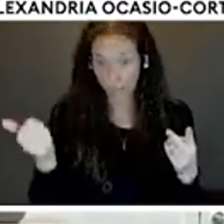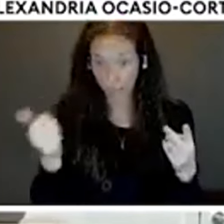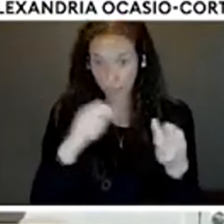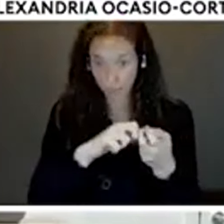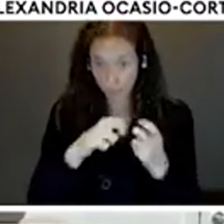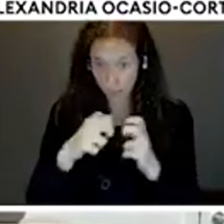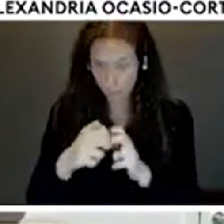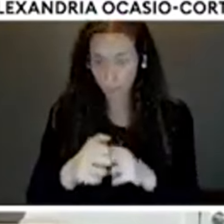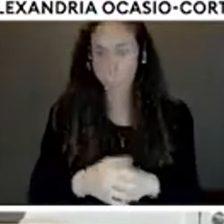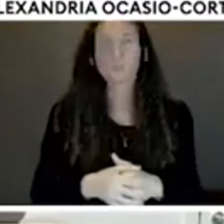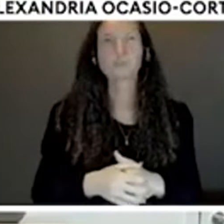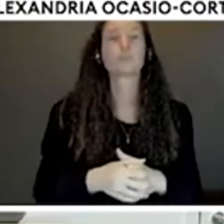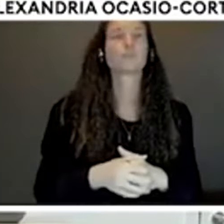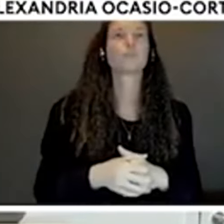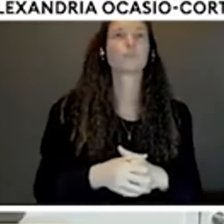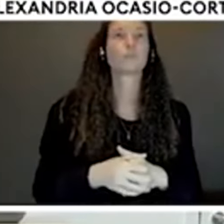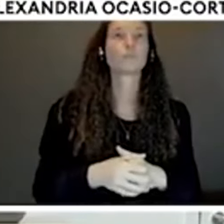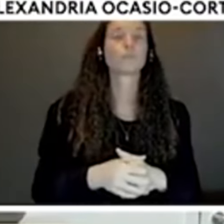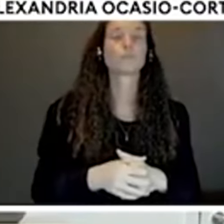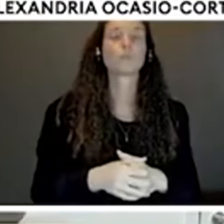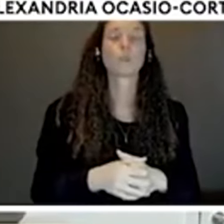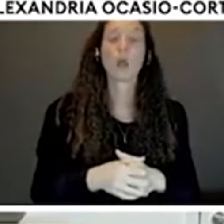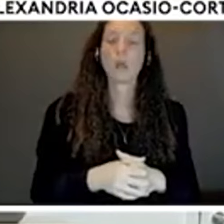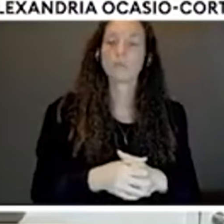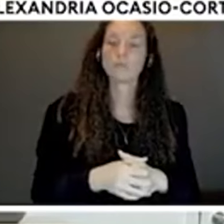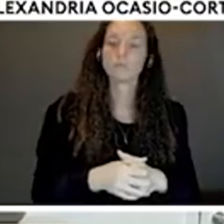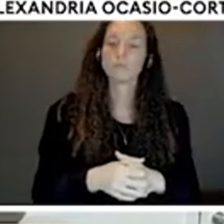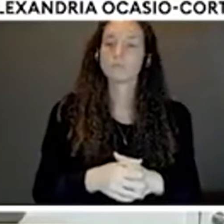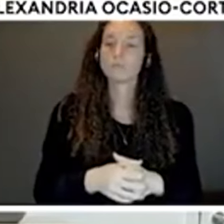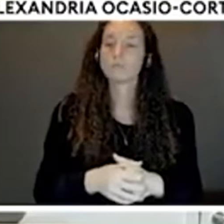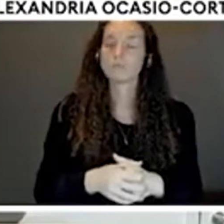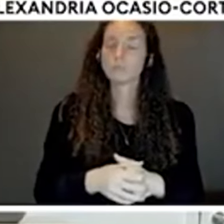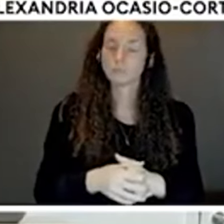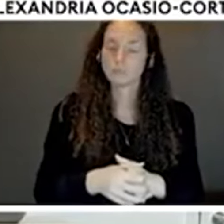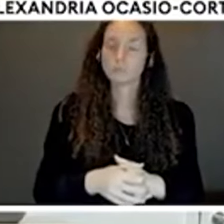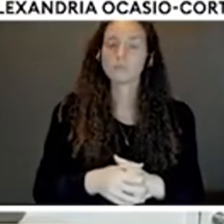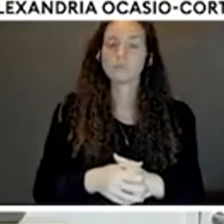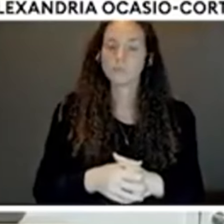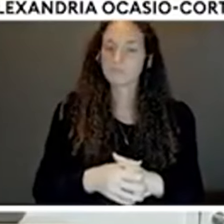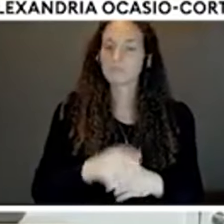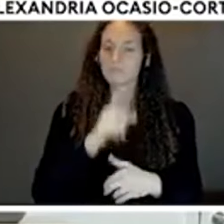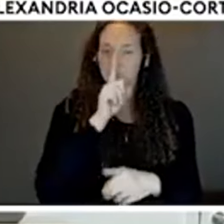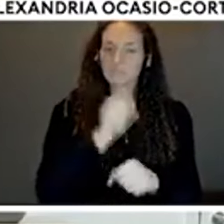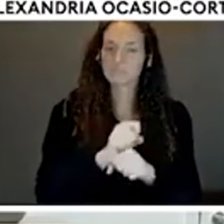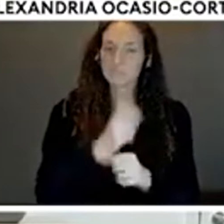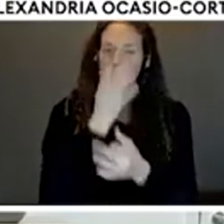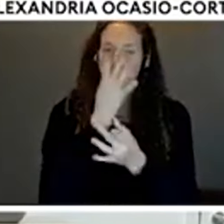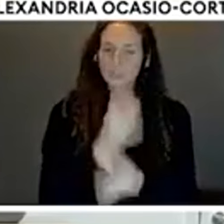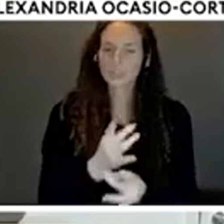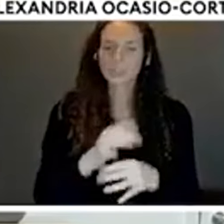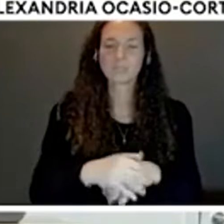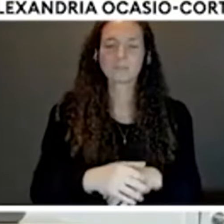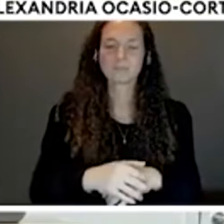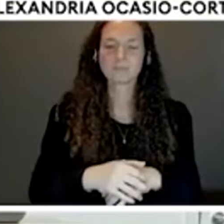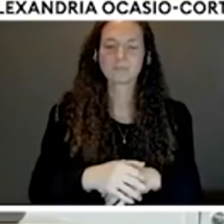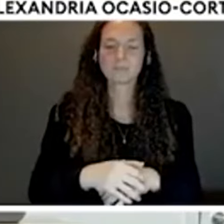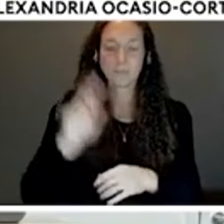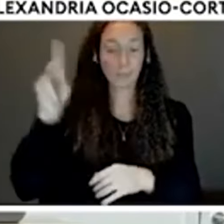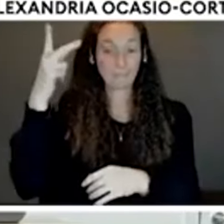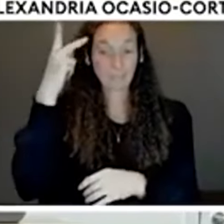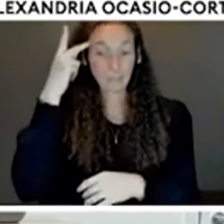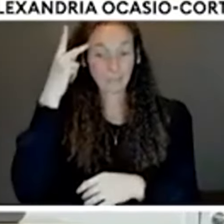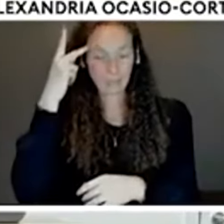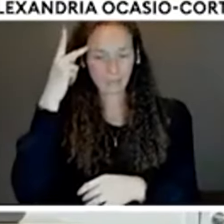fact around all of this too, is that there's all this political pressure that builds up